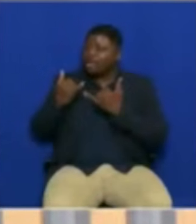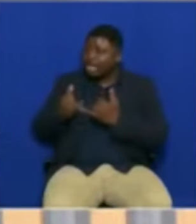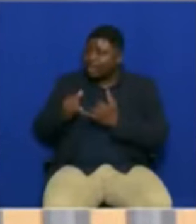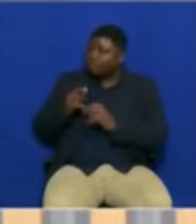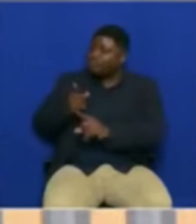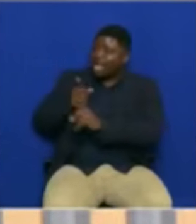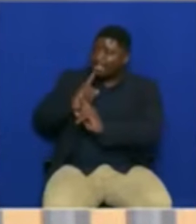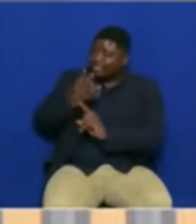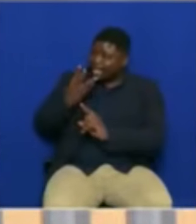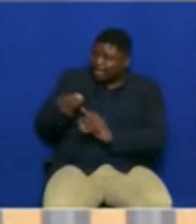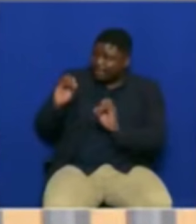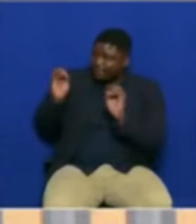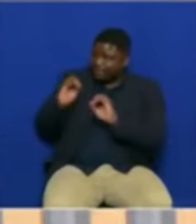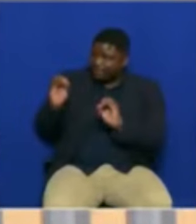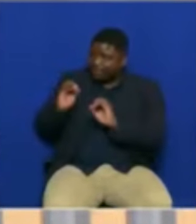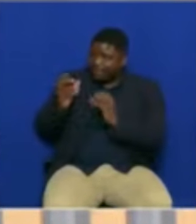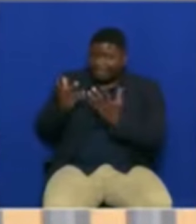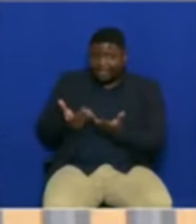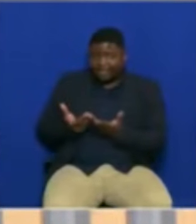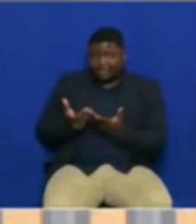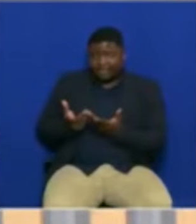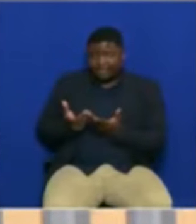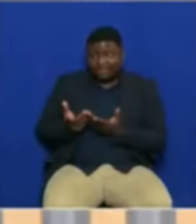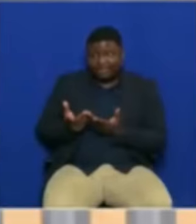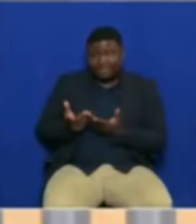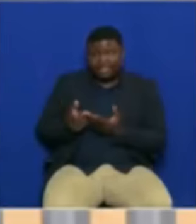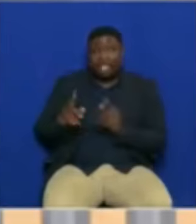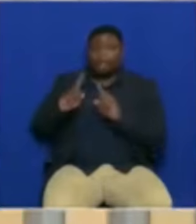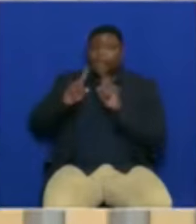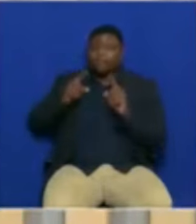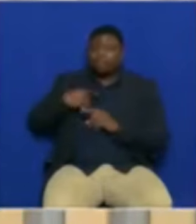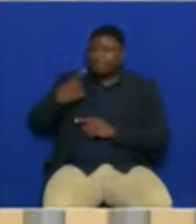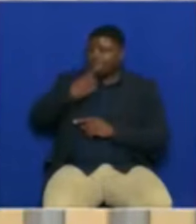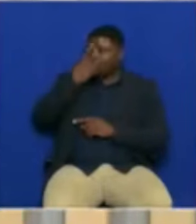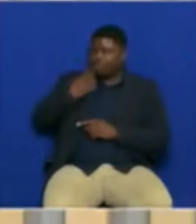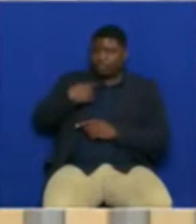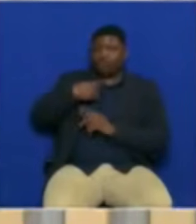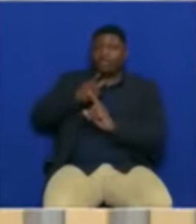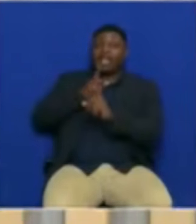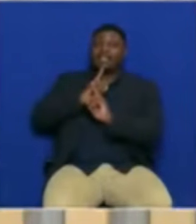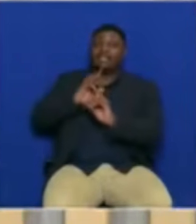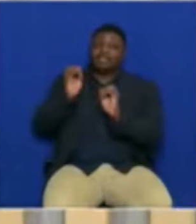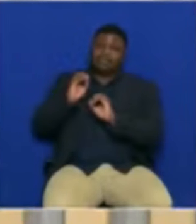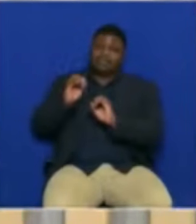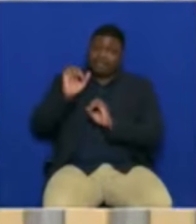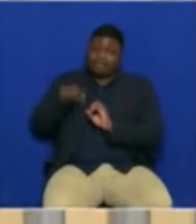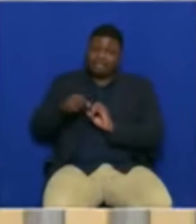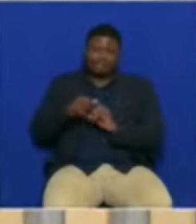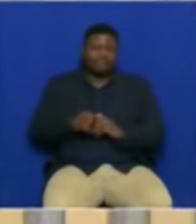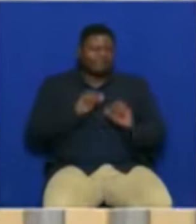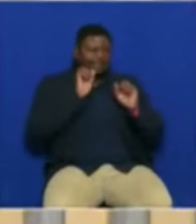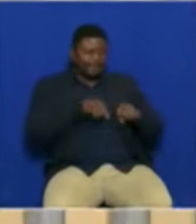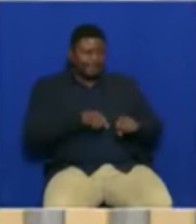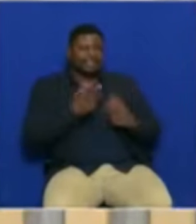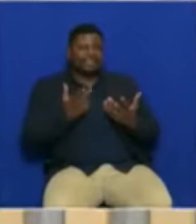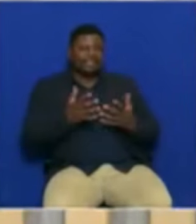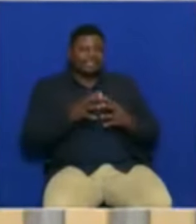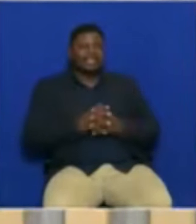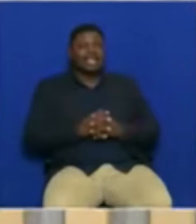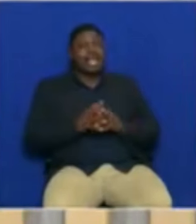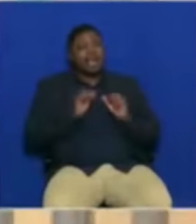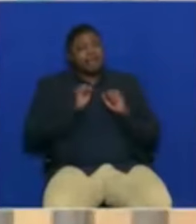with it on the basis. My question is not answered. Your question not answered, Chair. Thank you. Staying on the page, if we go to the